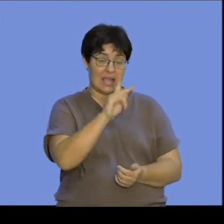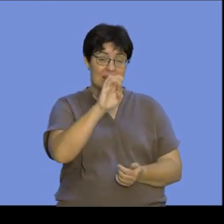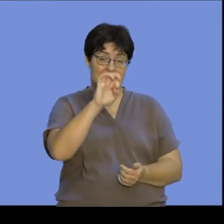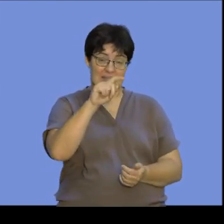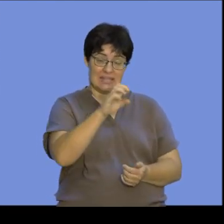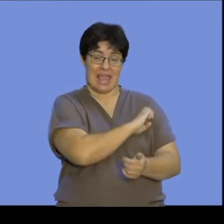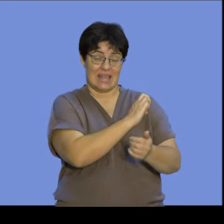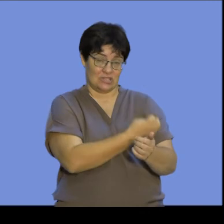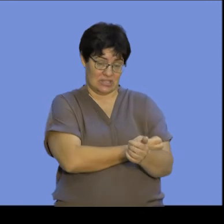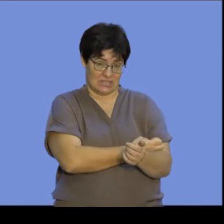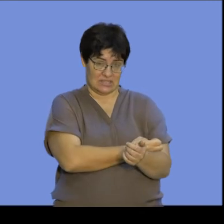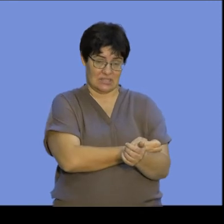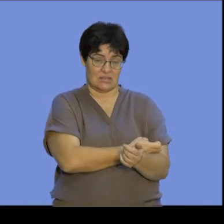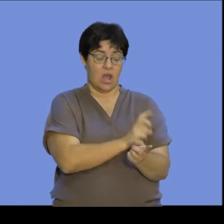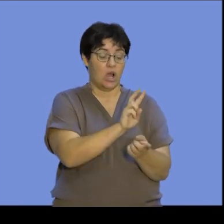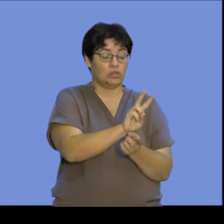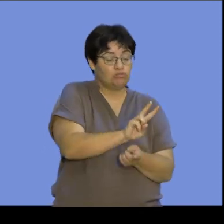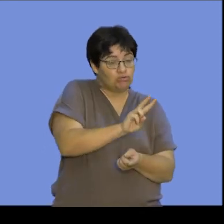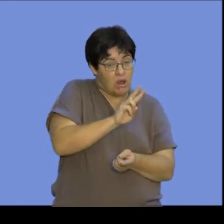is transformed